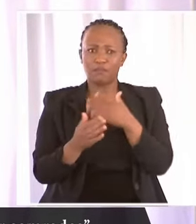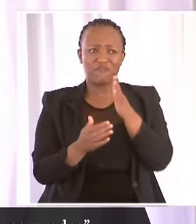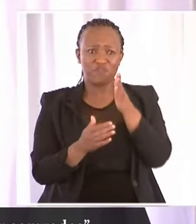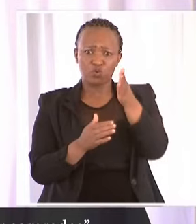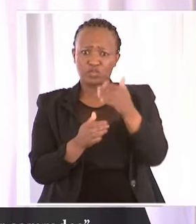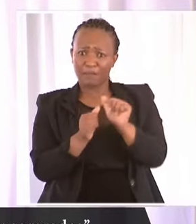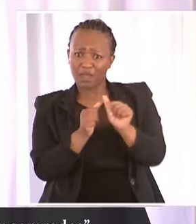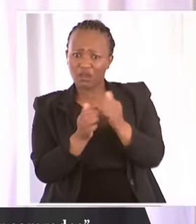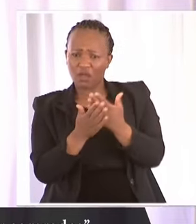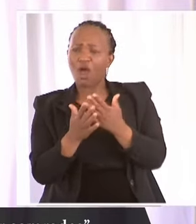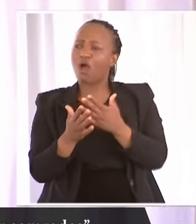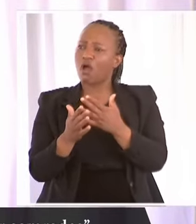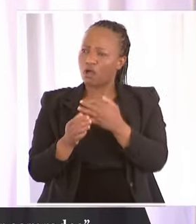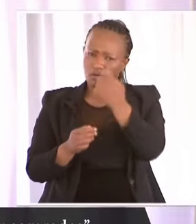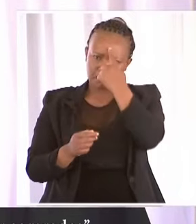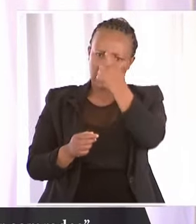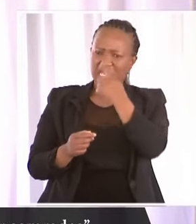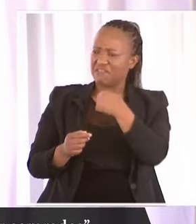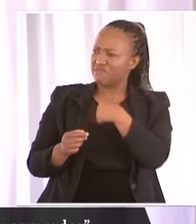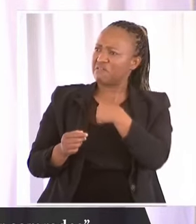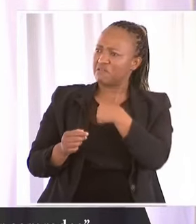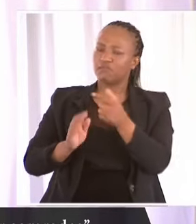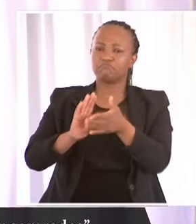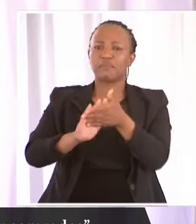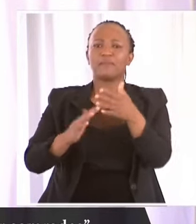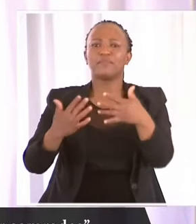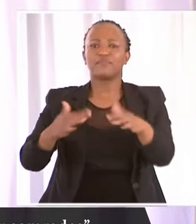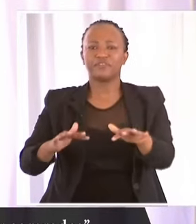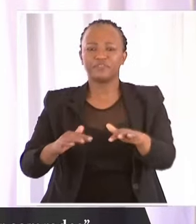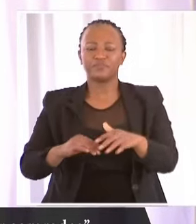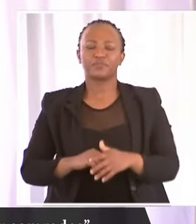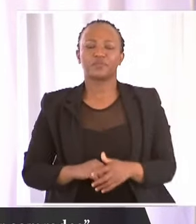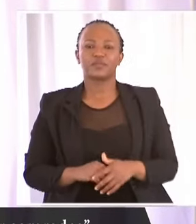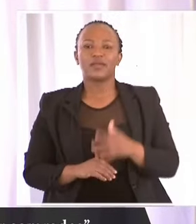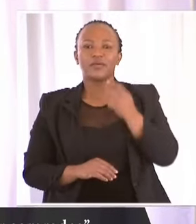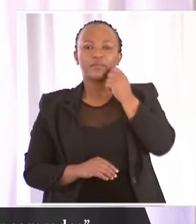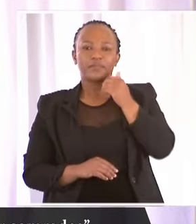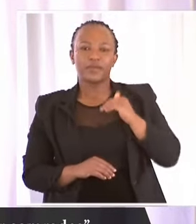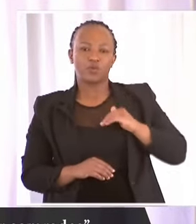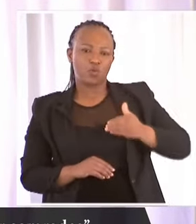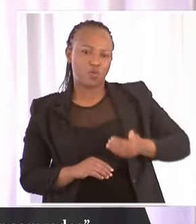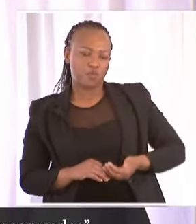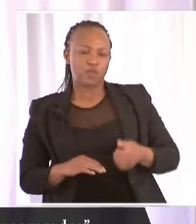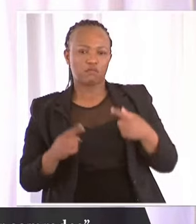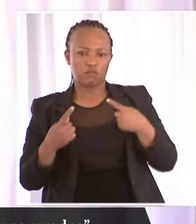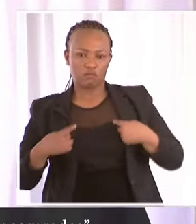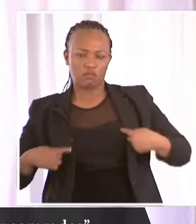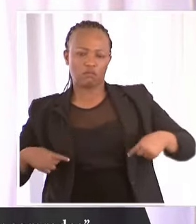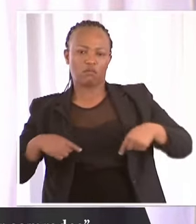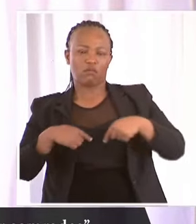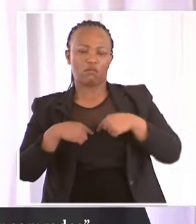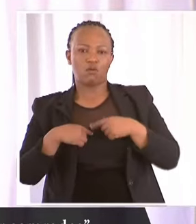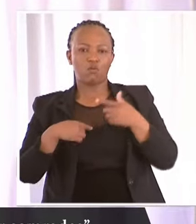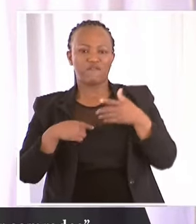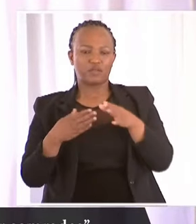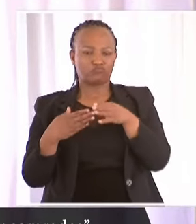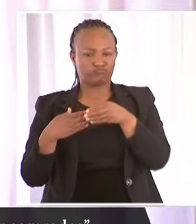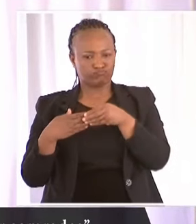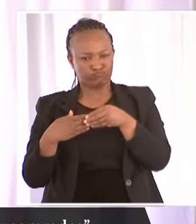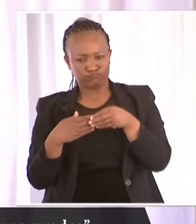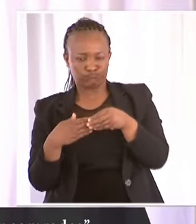future. As men and women like Comrade Aziz charted our struggle